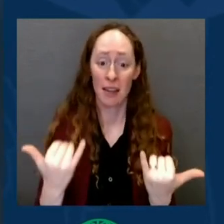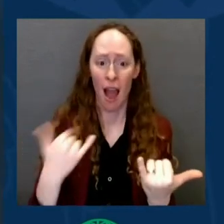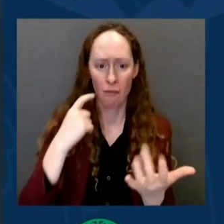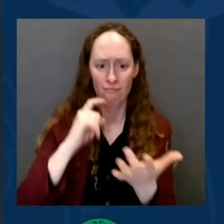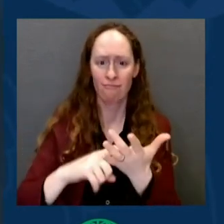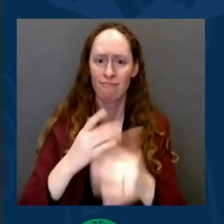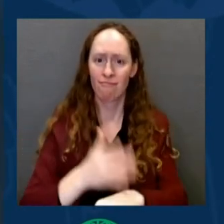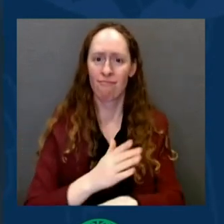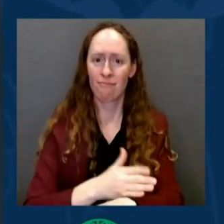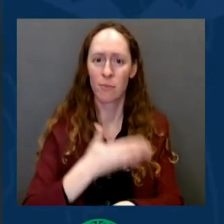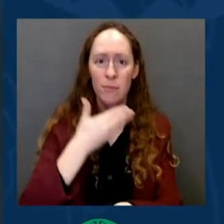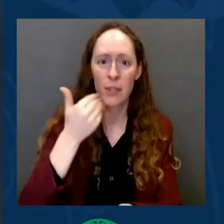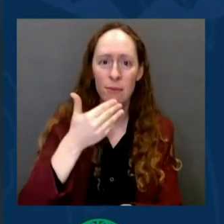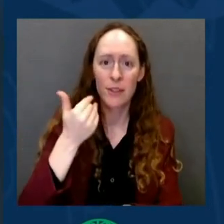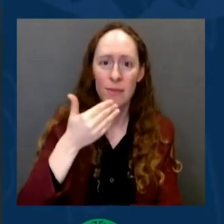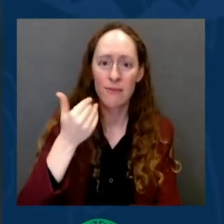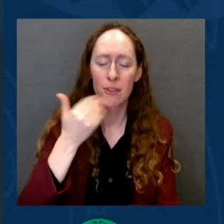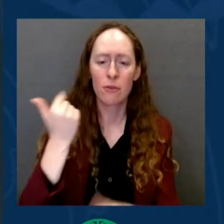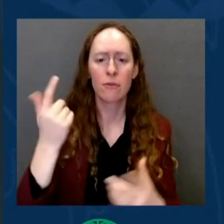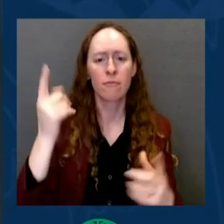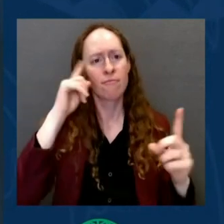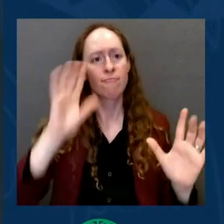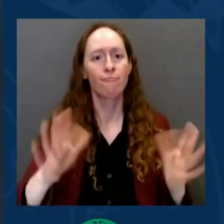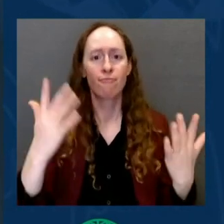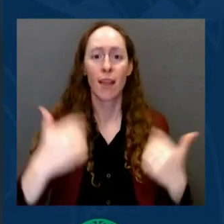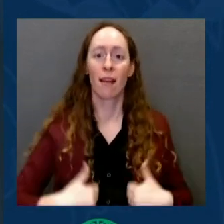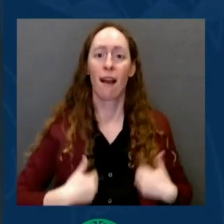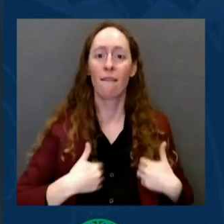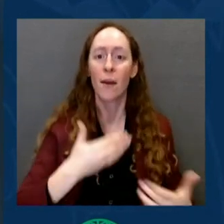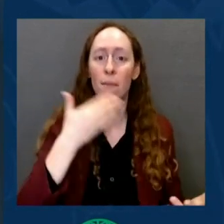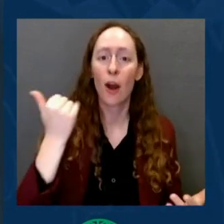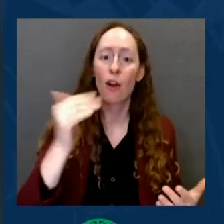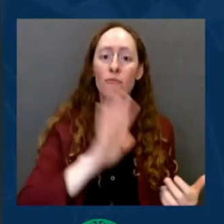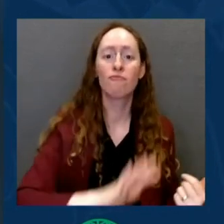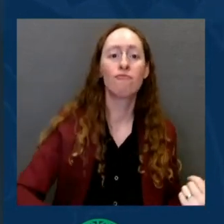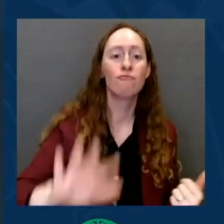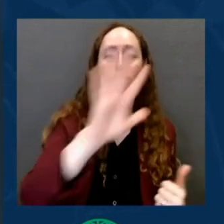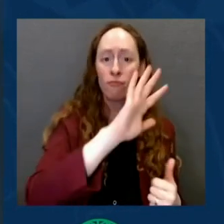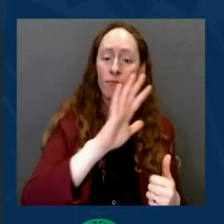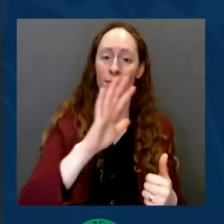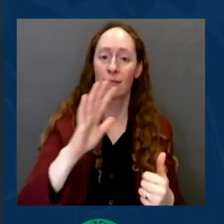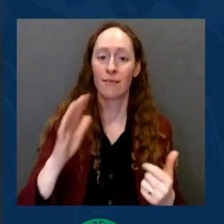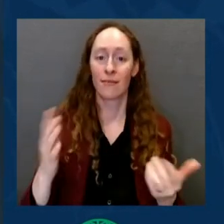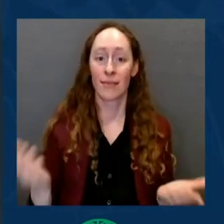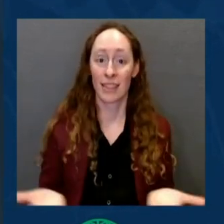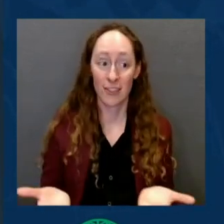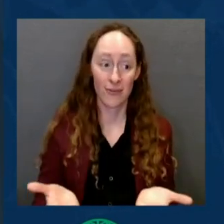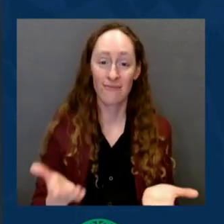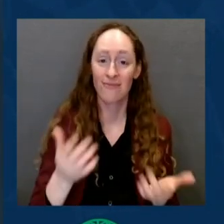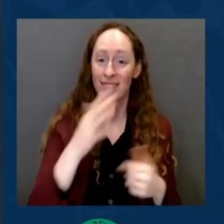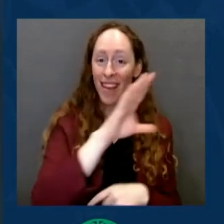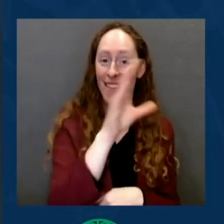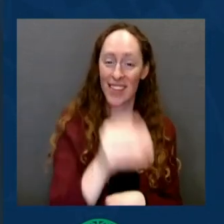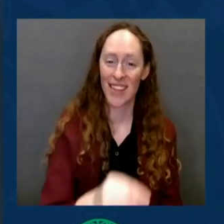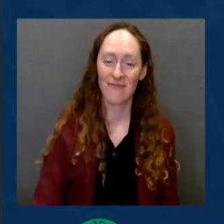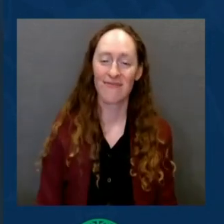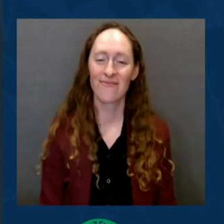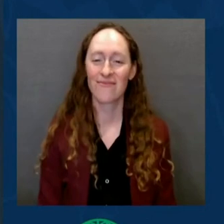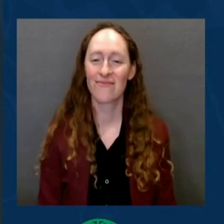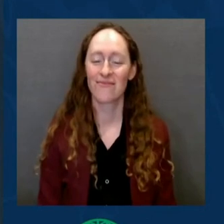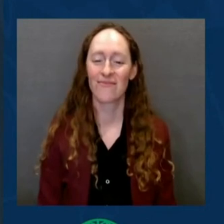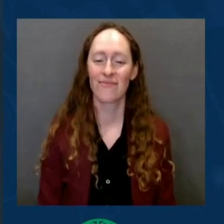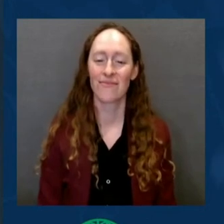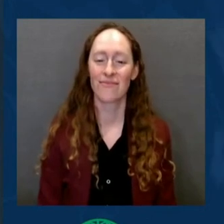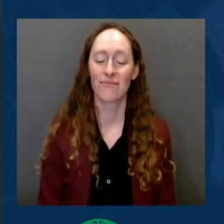sides of the Atlantic. And with this summit and with the African Union's Agenda 2063, our eyes are